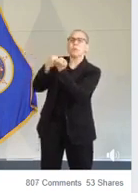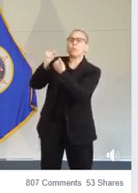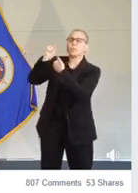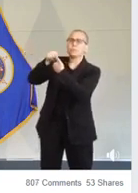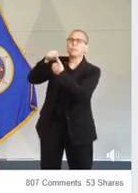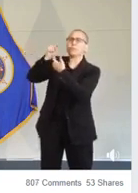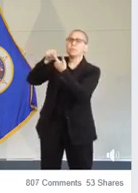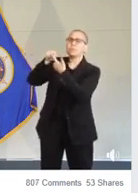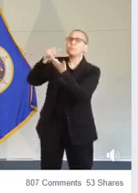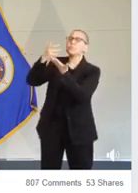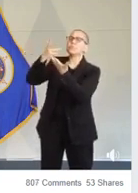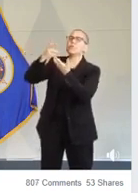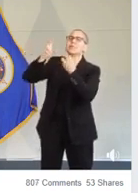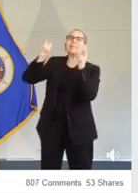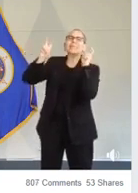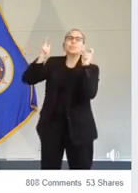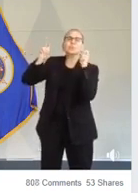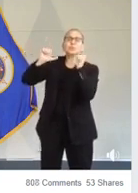to be solved.